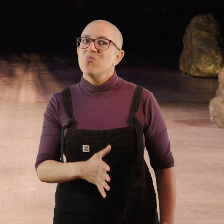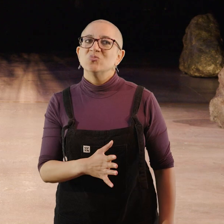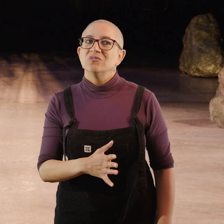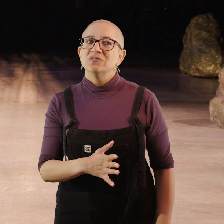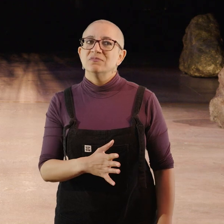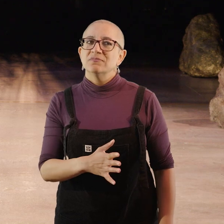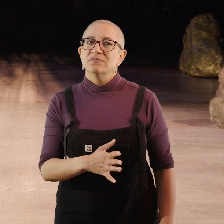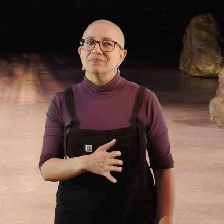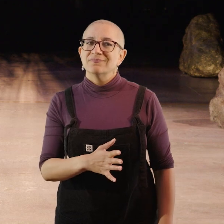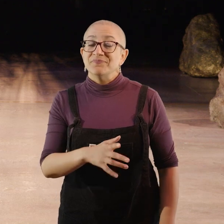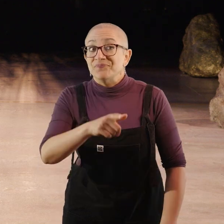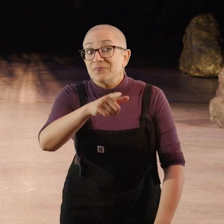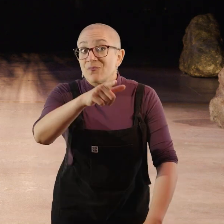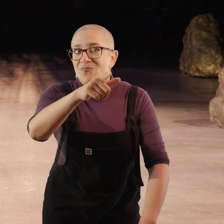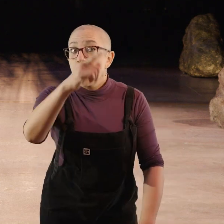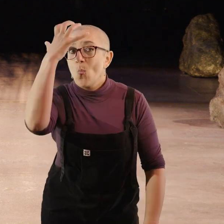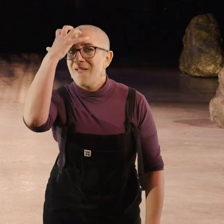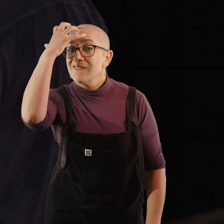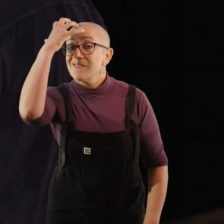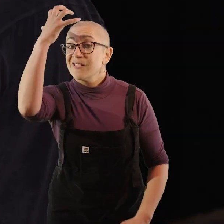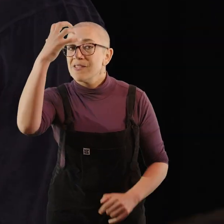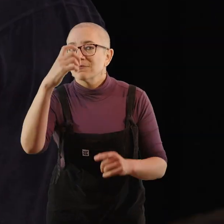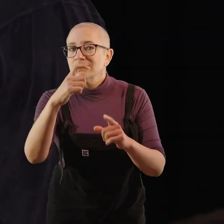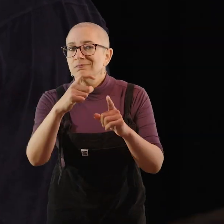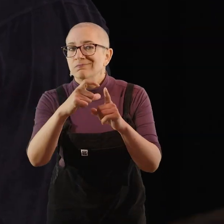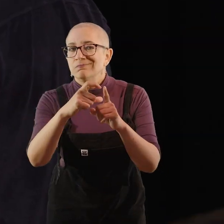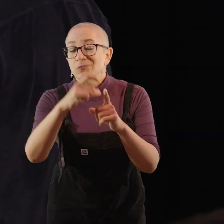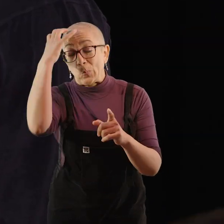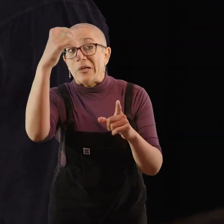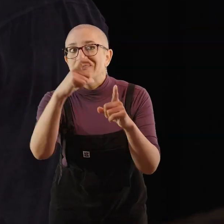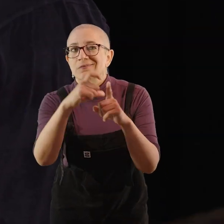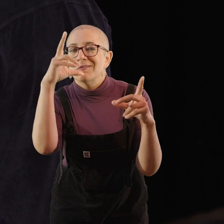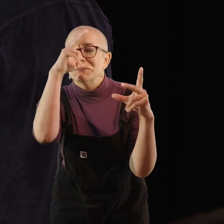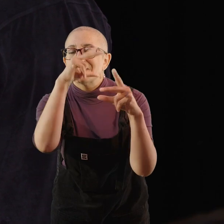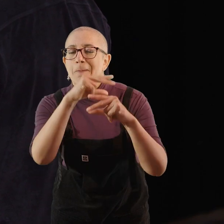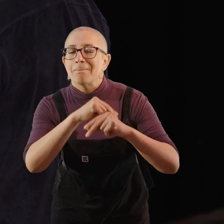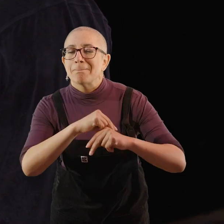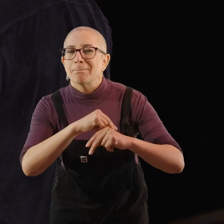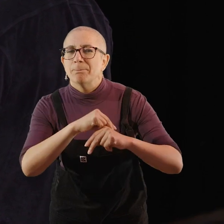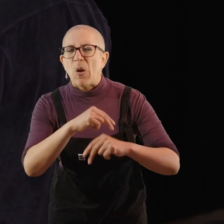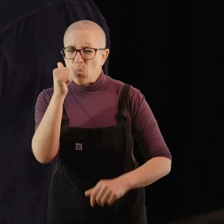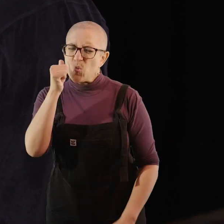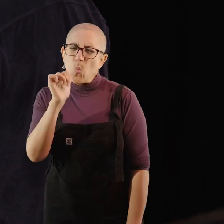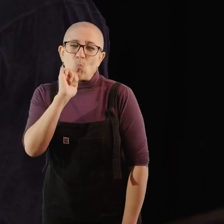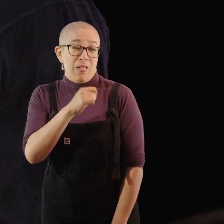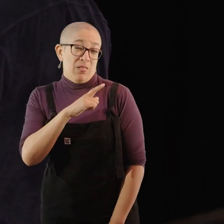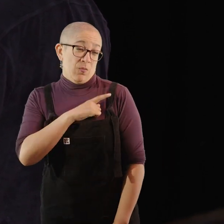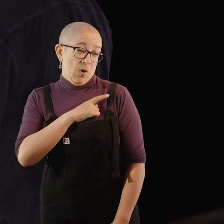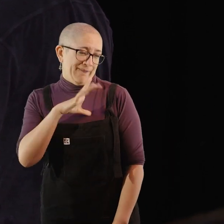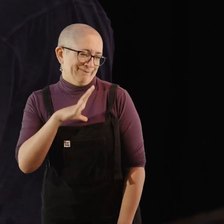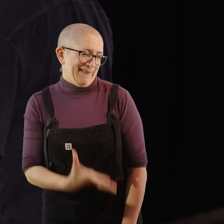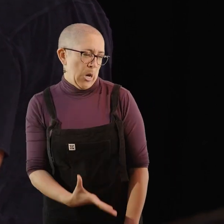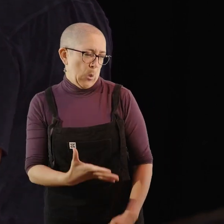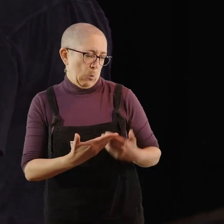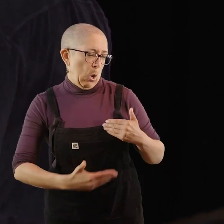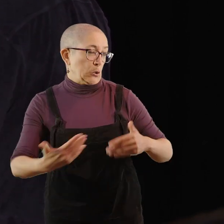When Duncan is asleep, whereto rather shall her day's hard journey soundly invite her, her